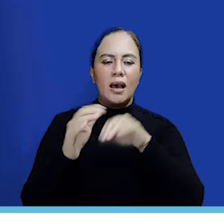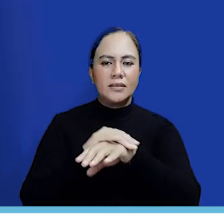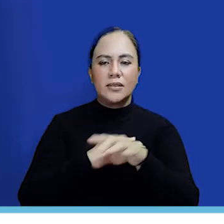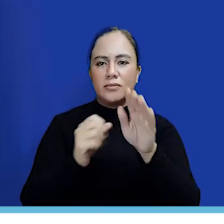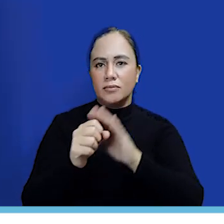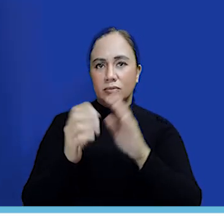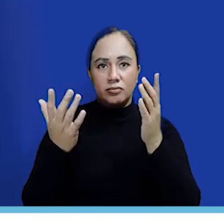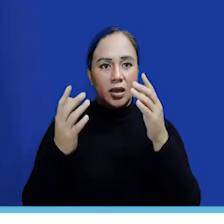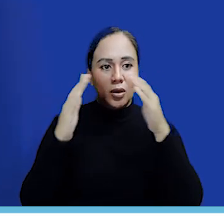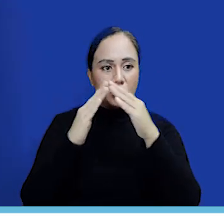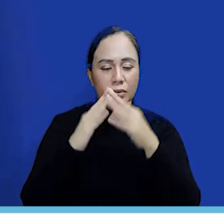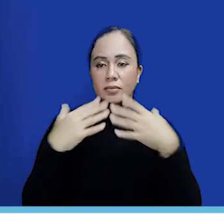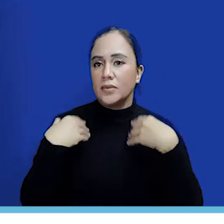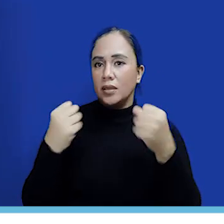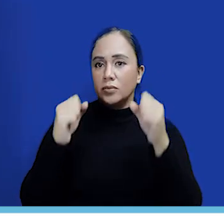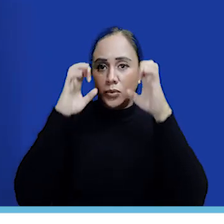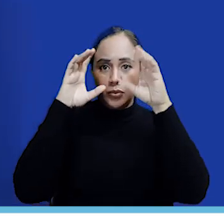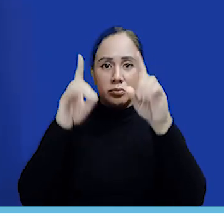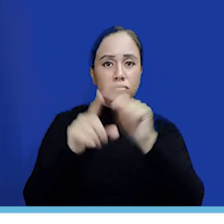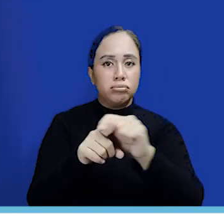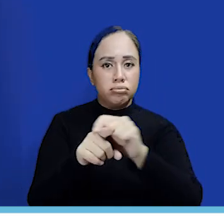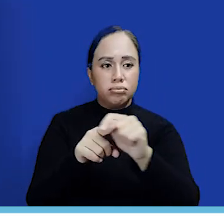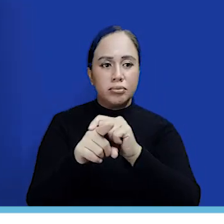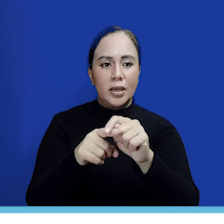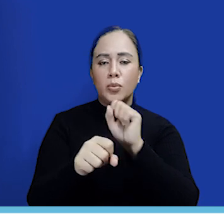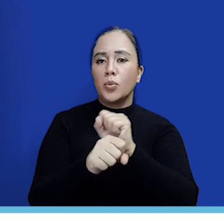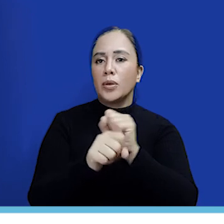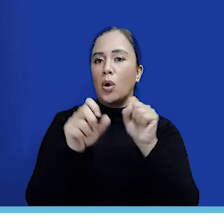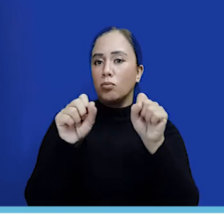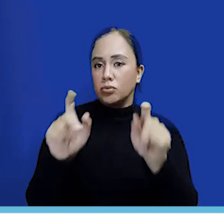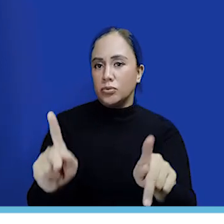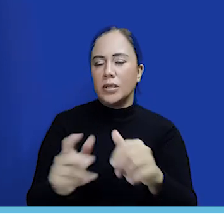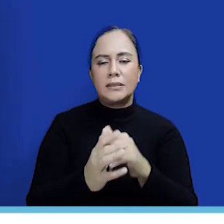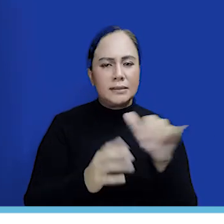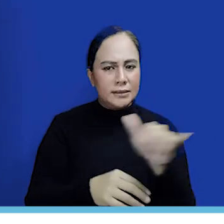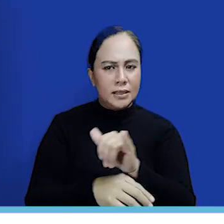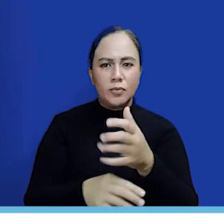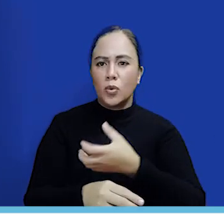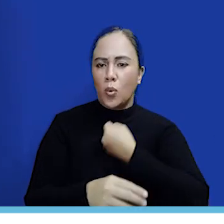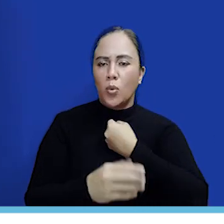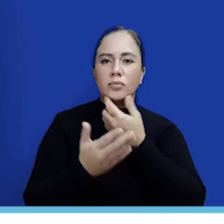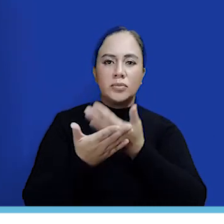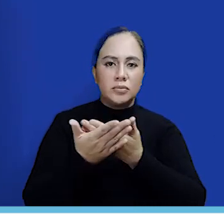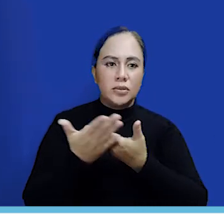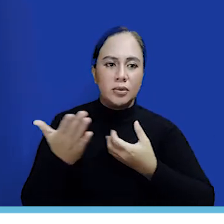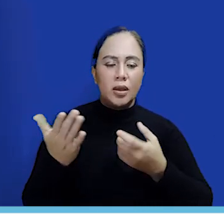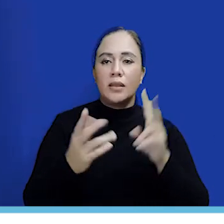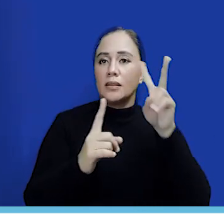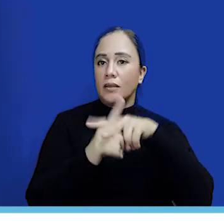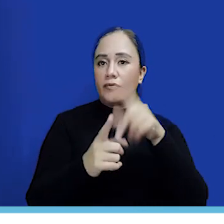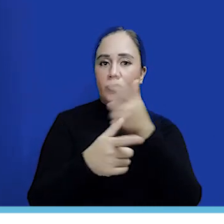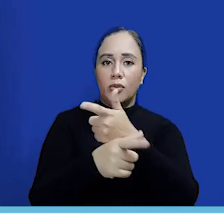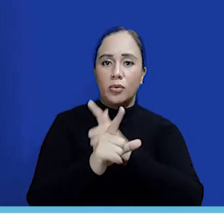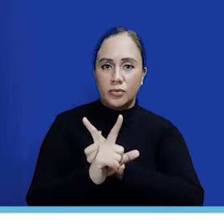adequate housing, health, education, training, and work opportunities, as well as to own properties and apply